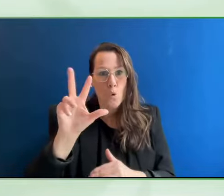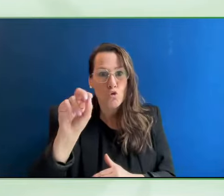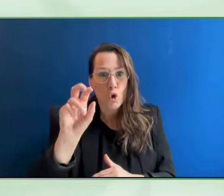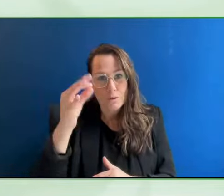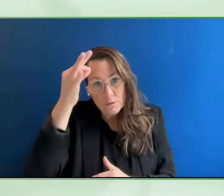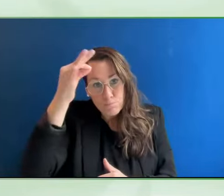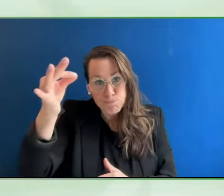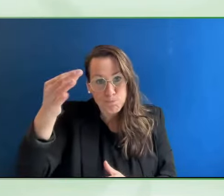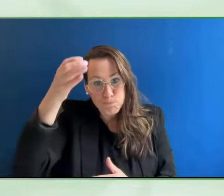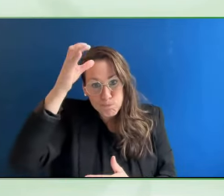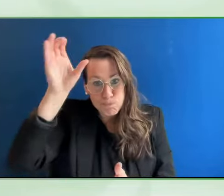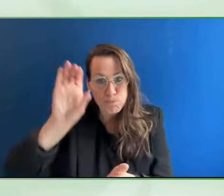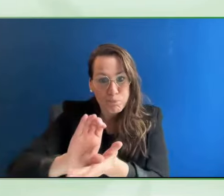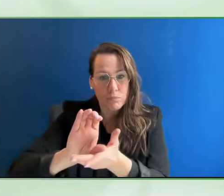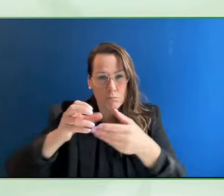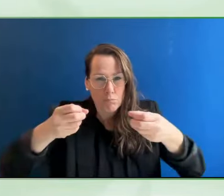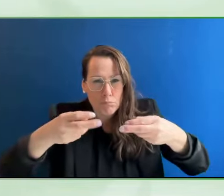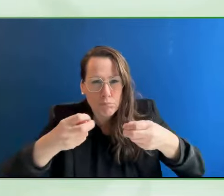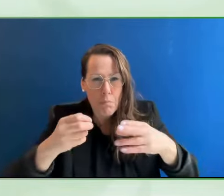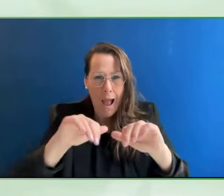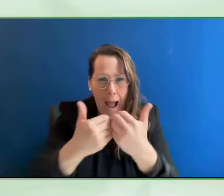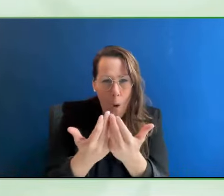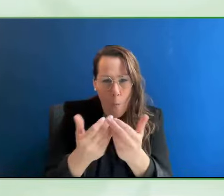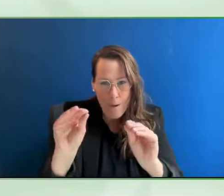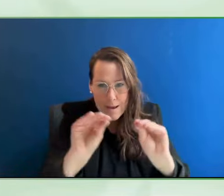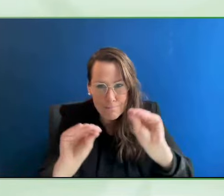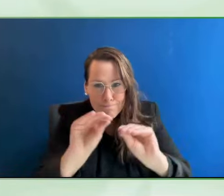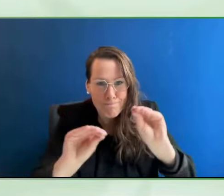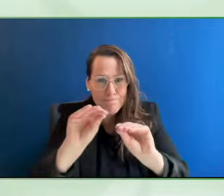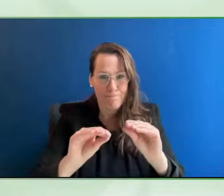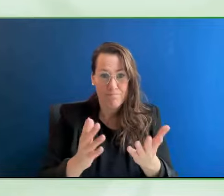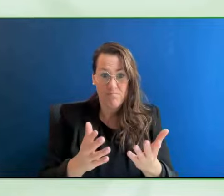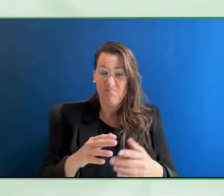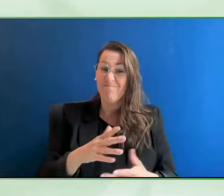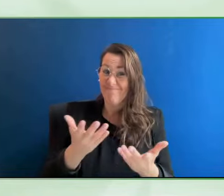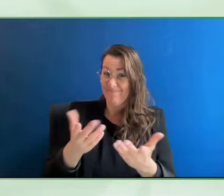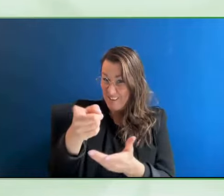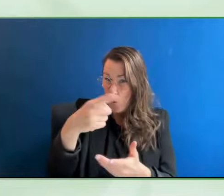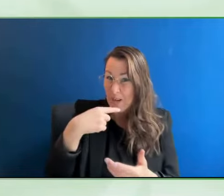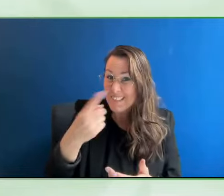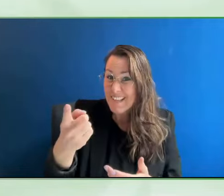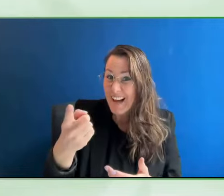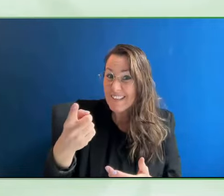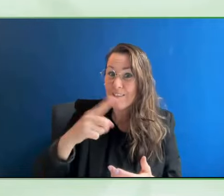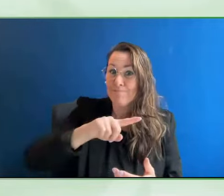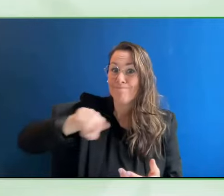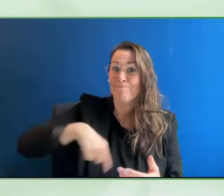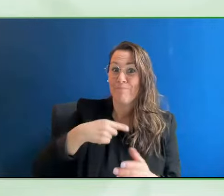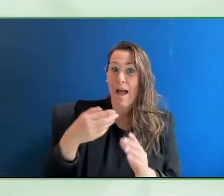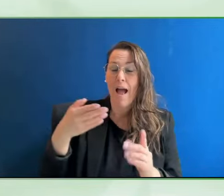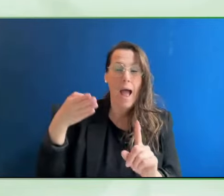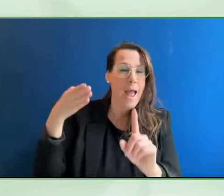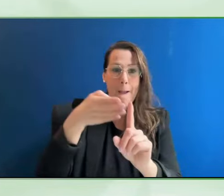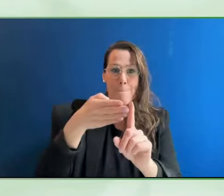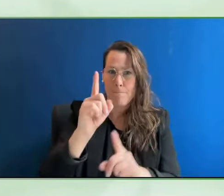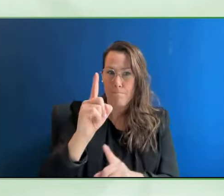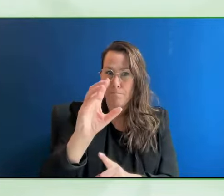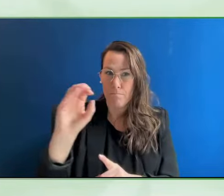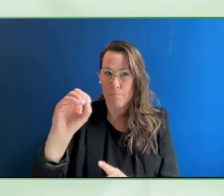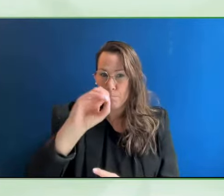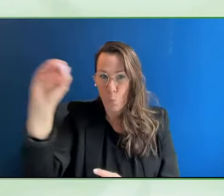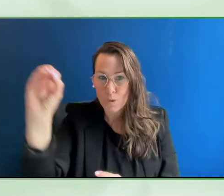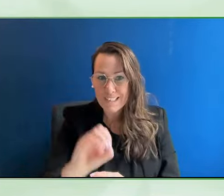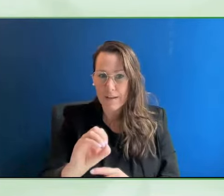technical development, is artificial intelligence, and we will reach it only with AI